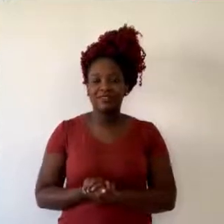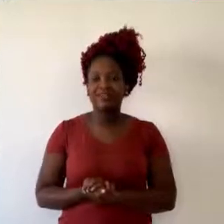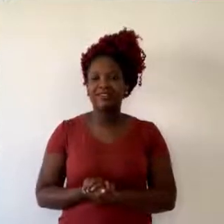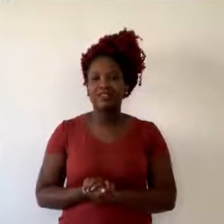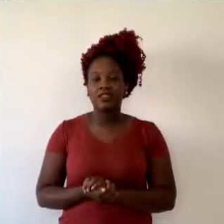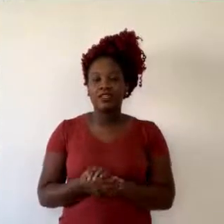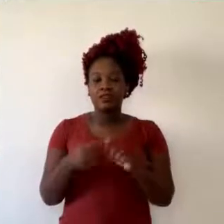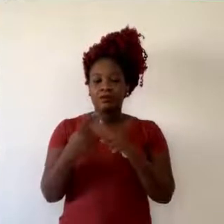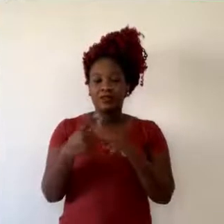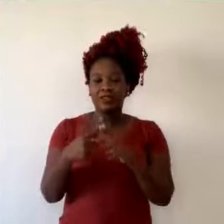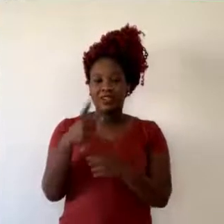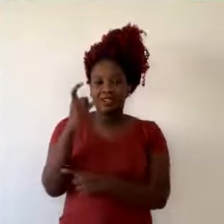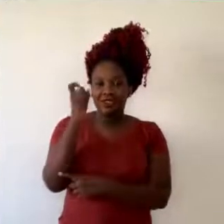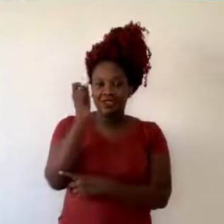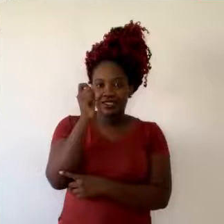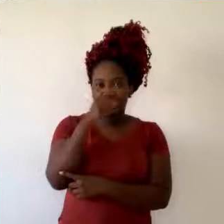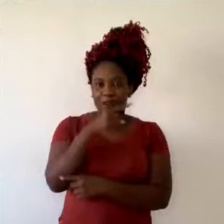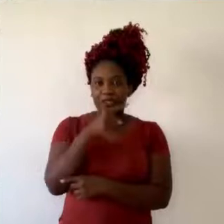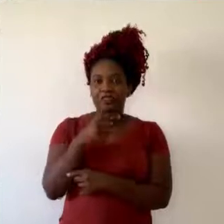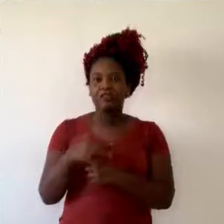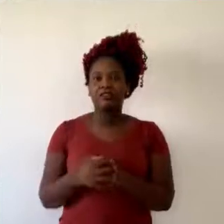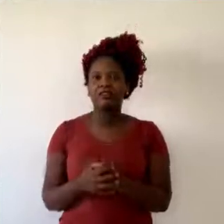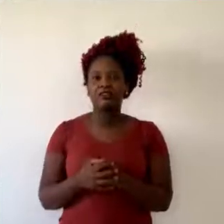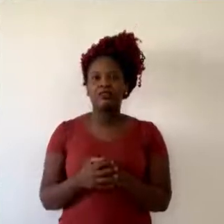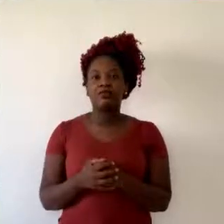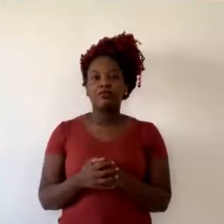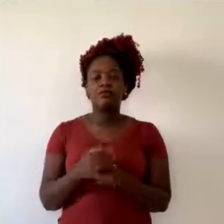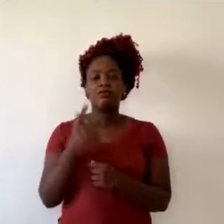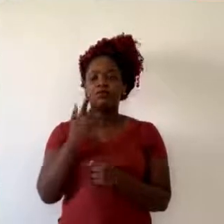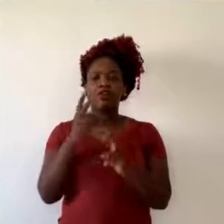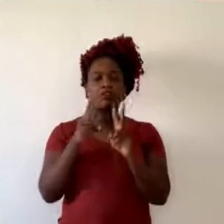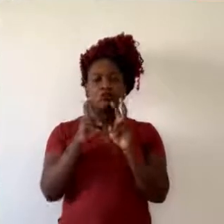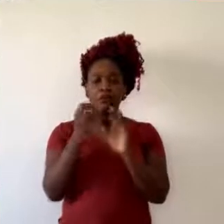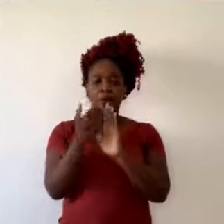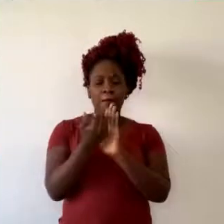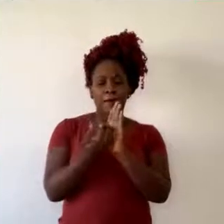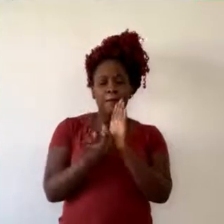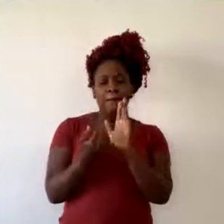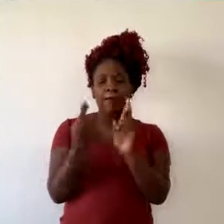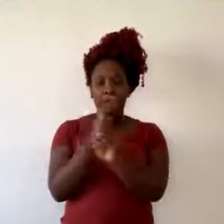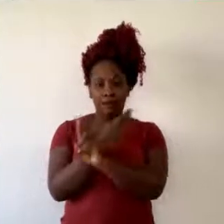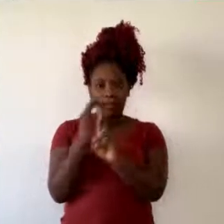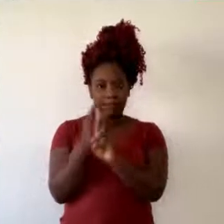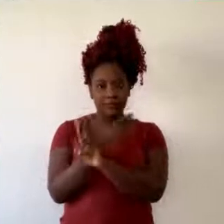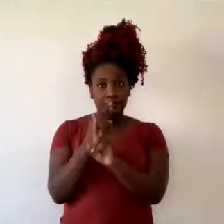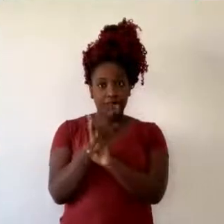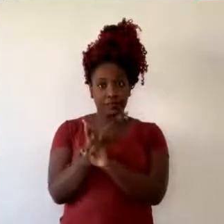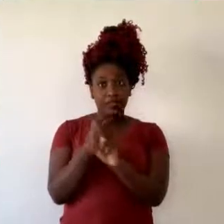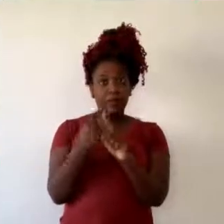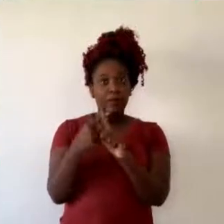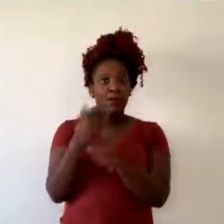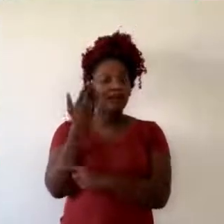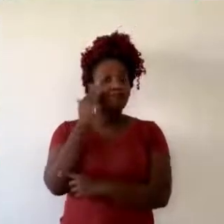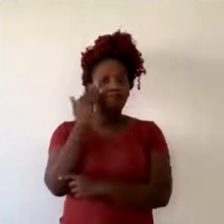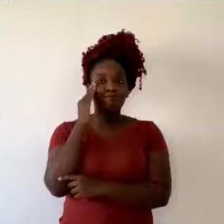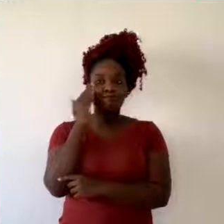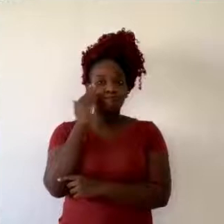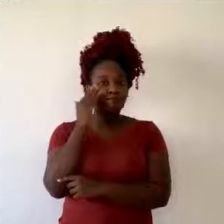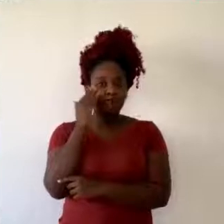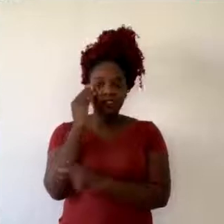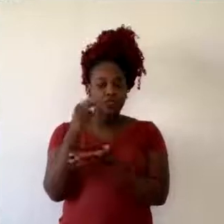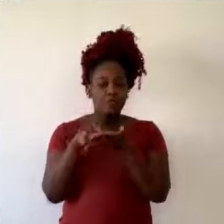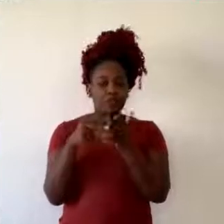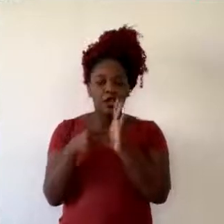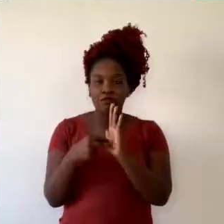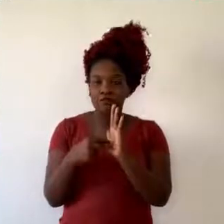Why is it so hard to talk about intersectionality? Because we don't